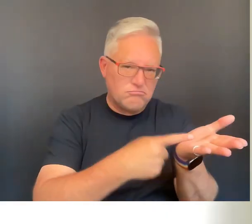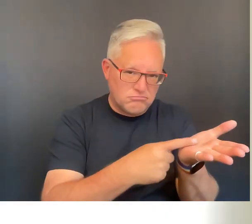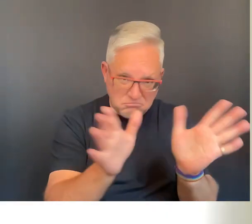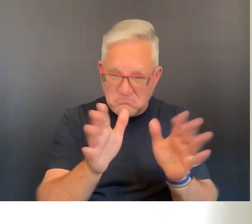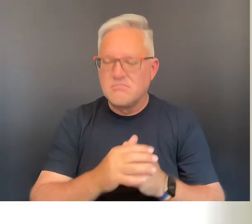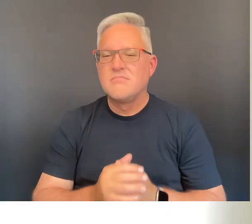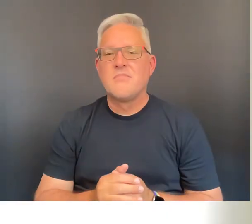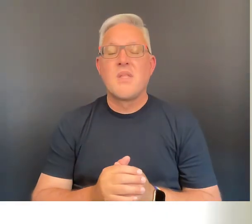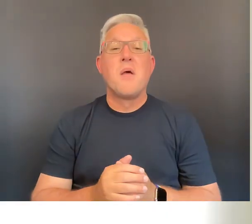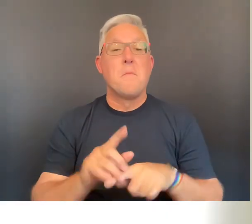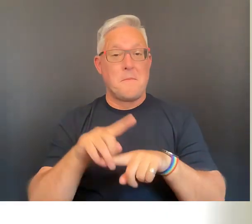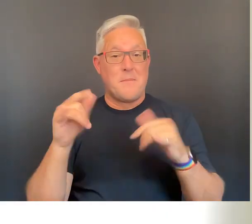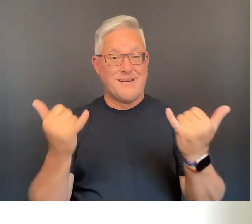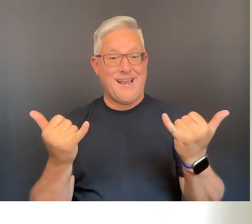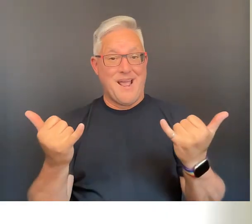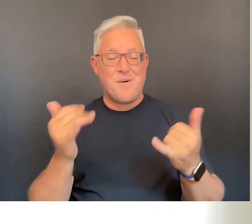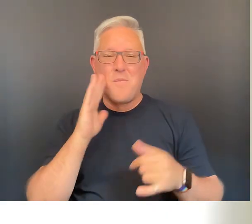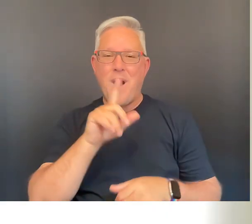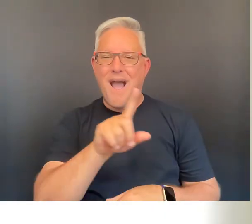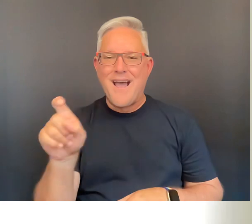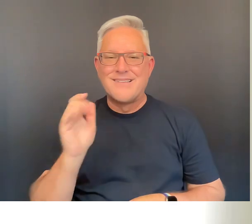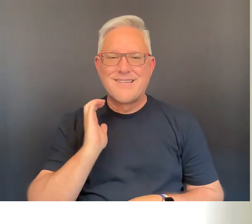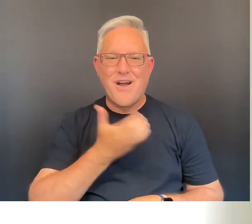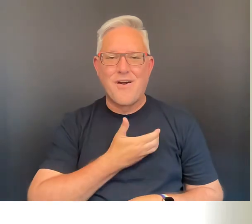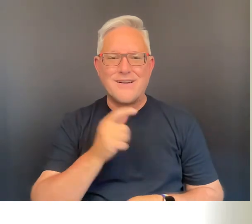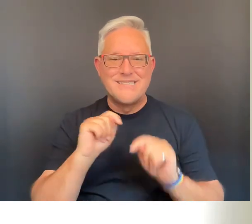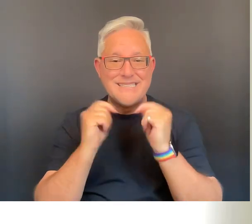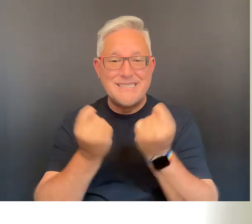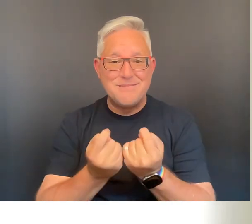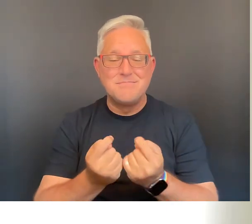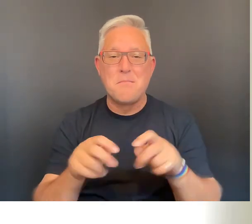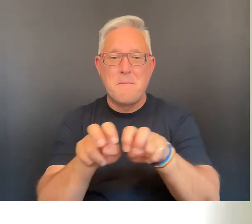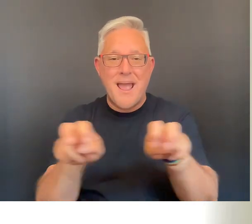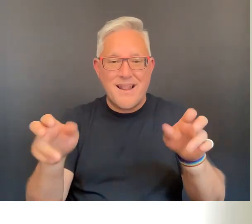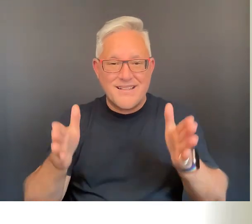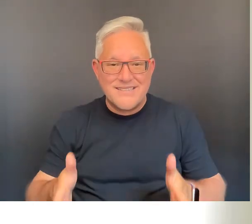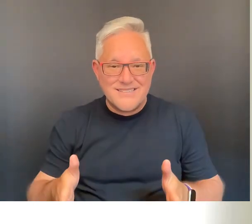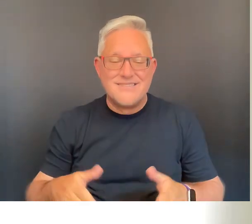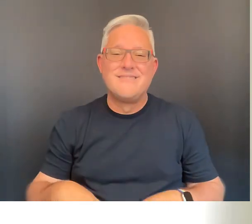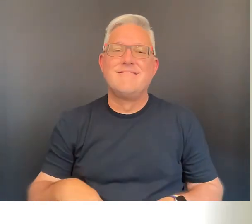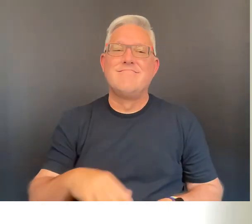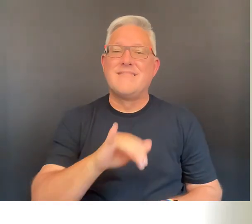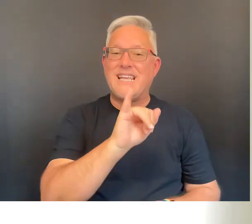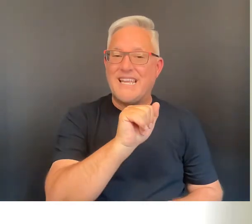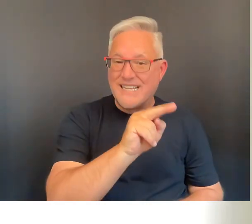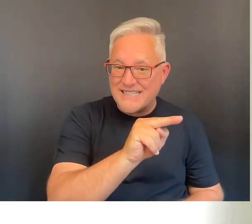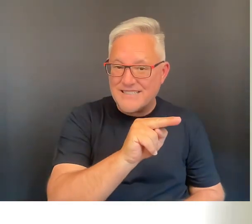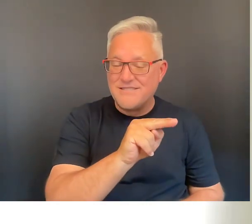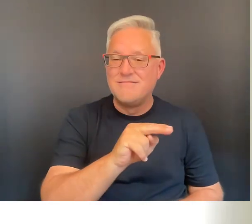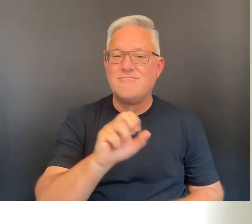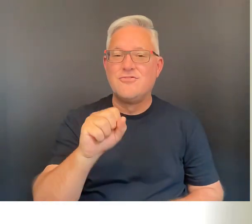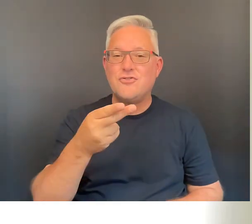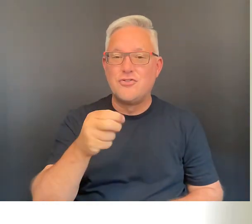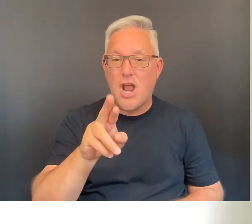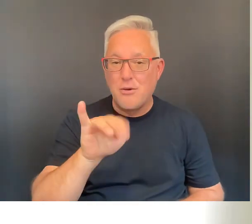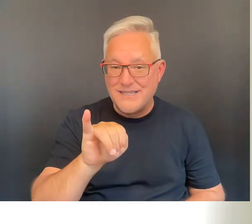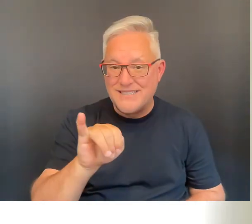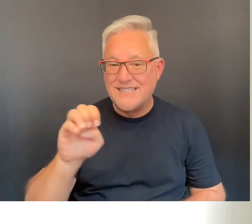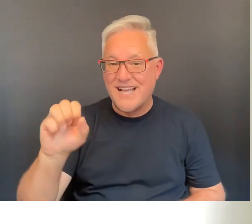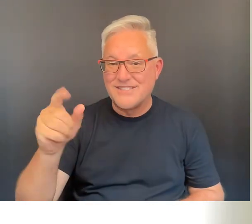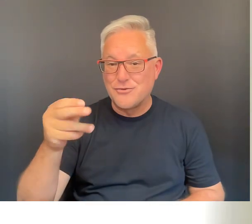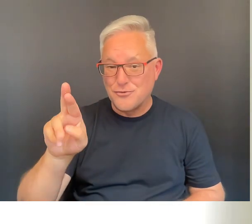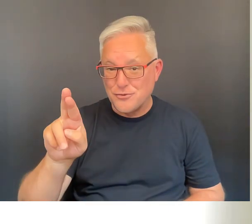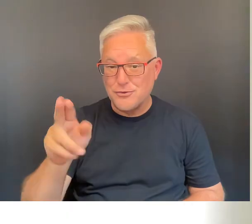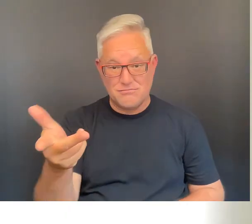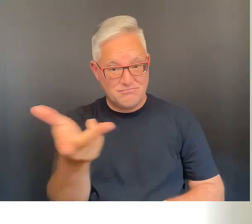ask our panelists, our team members, so Pastor Ian, Pastor Esther, Sherry, if you